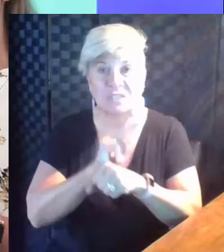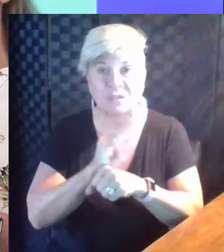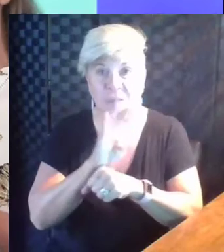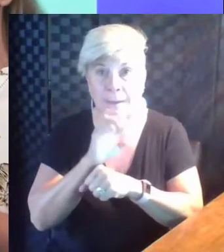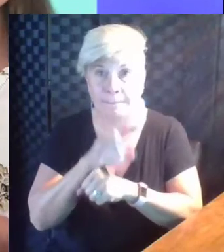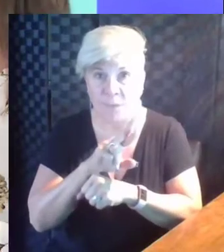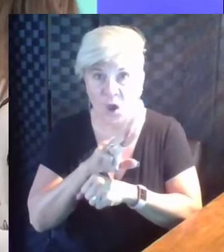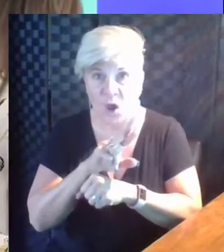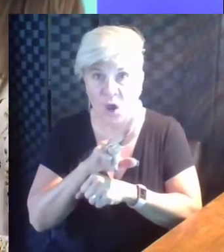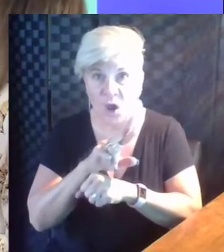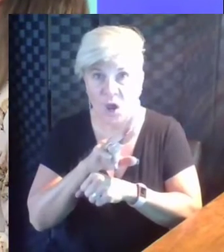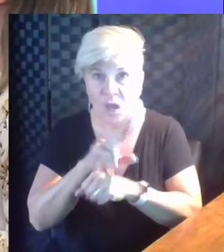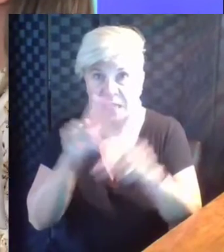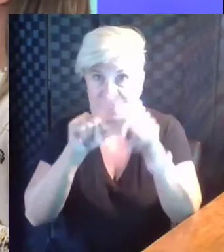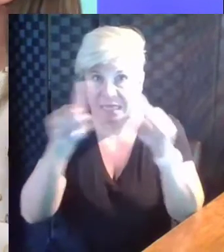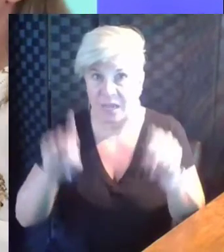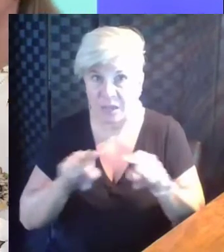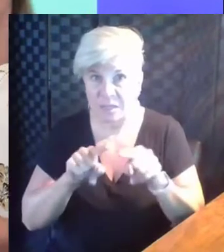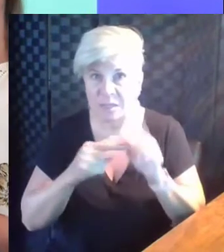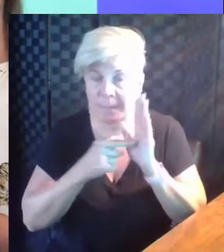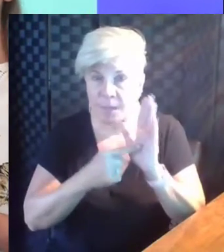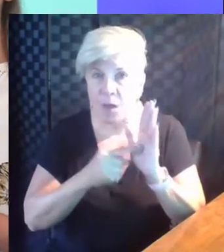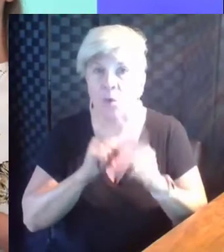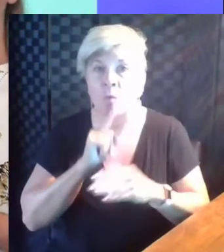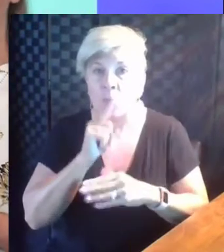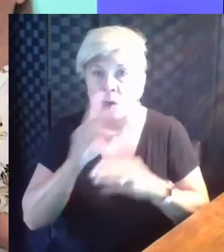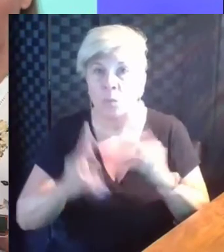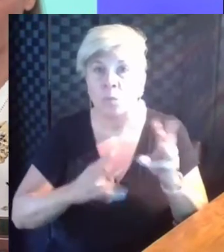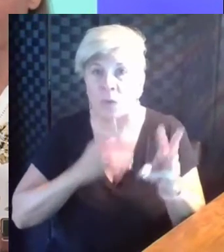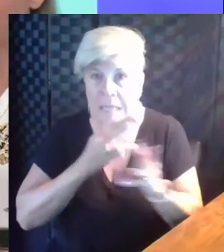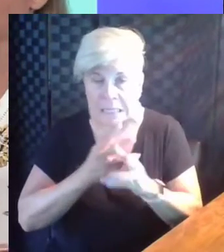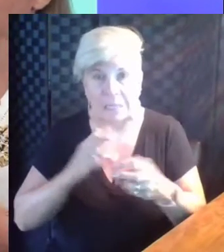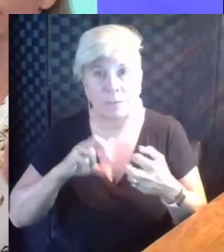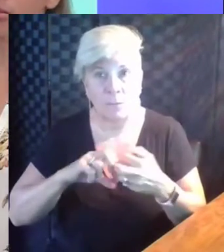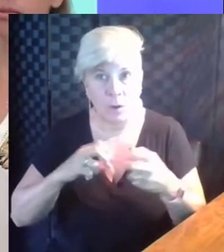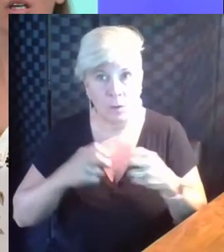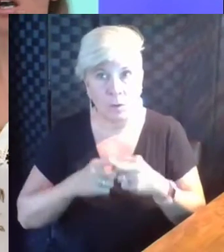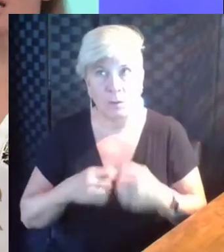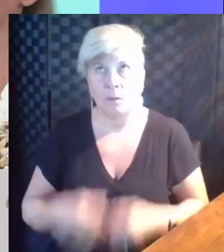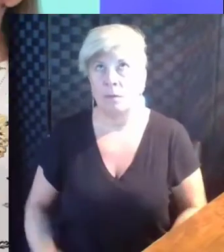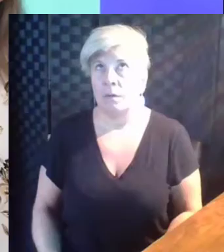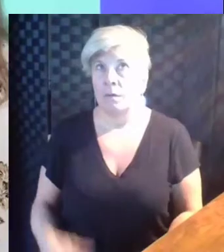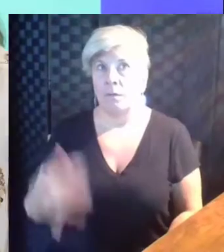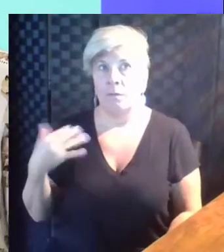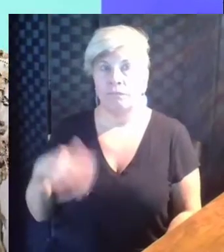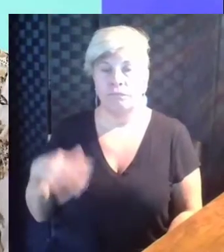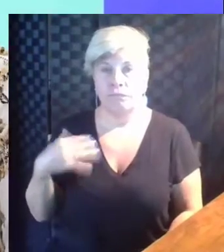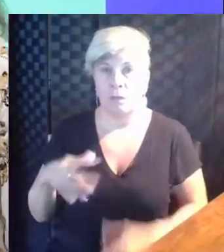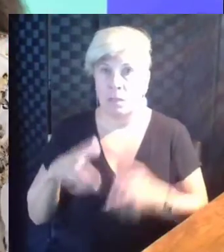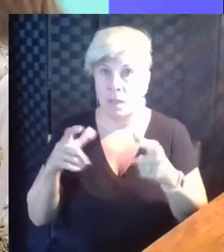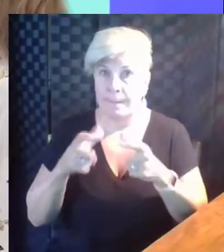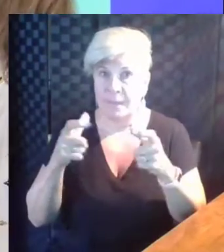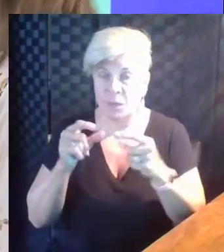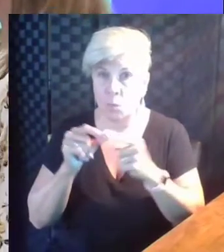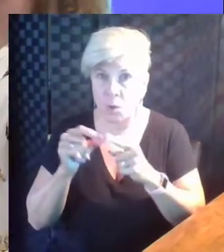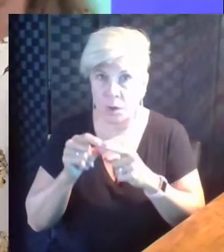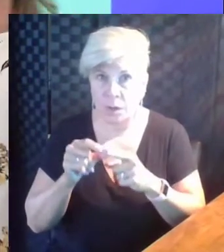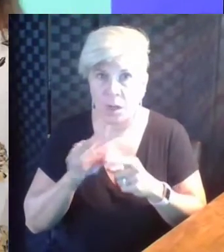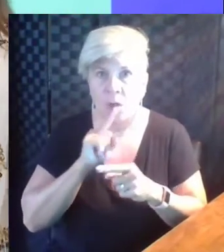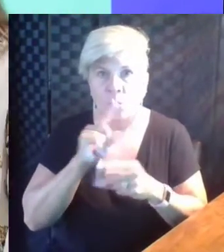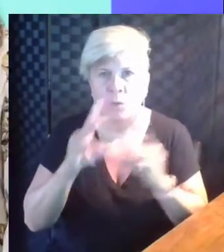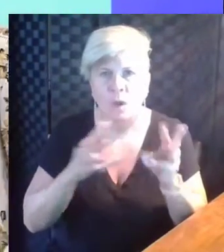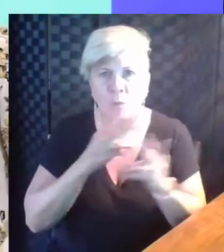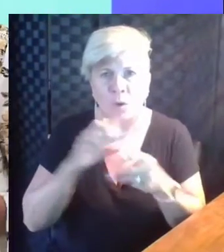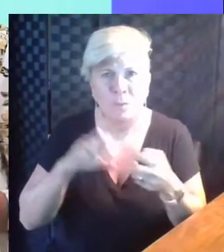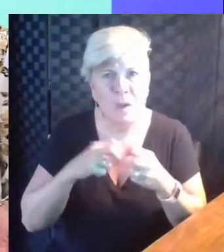use a bar diagram to model real-world problems. Whew, that's a lot of big words, isn't it? A real-world